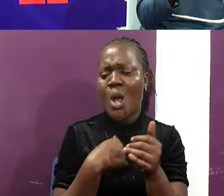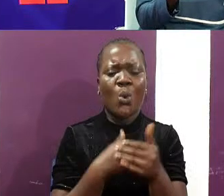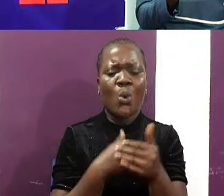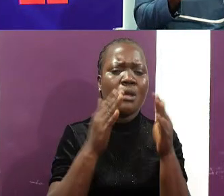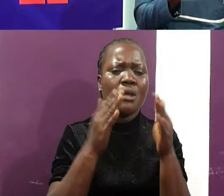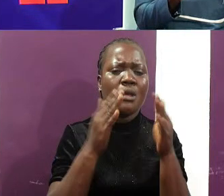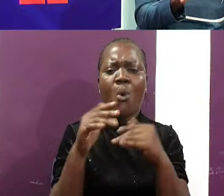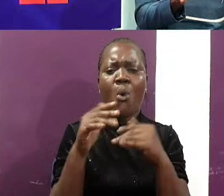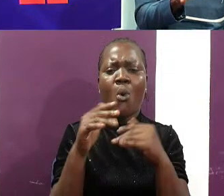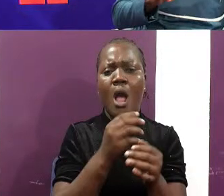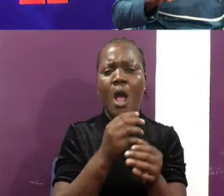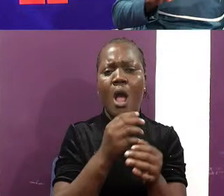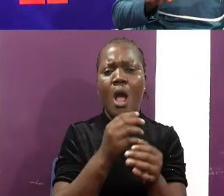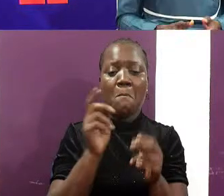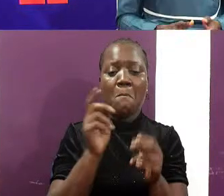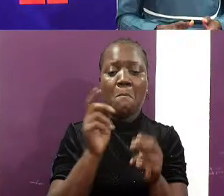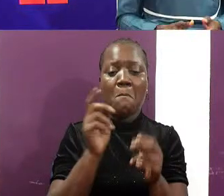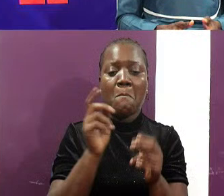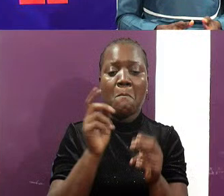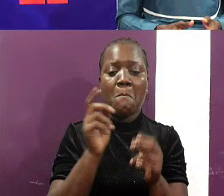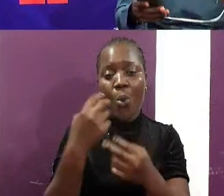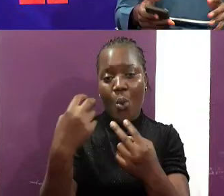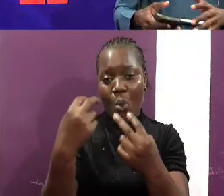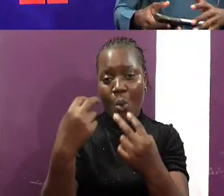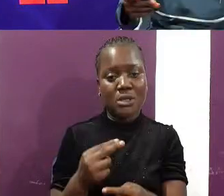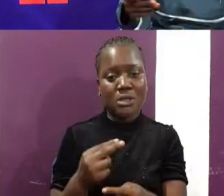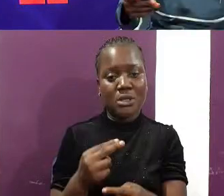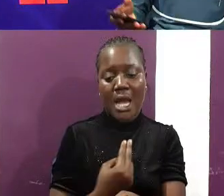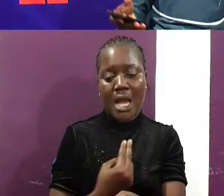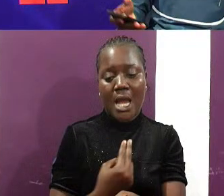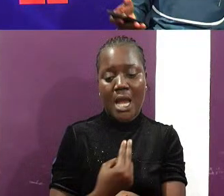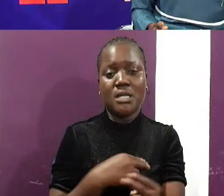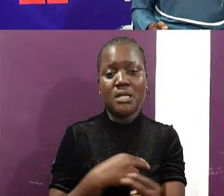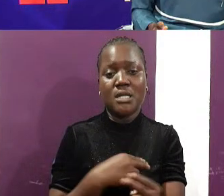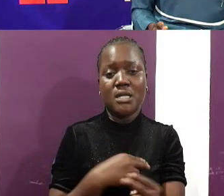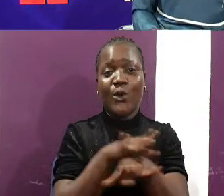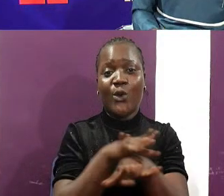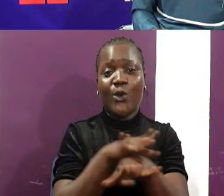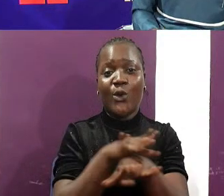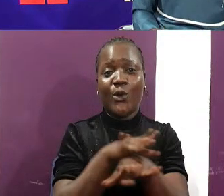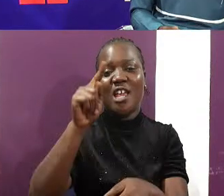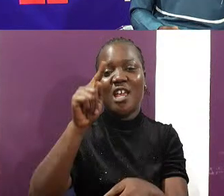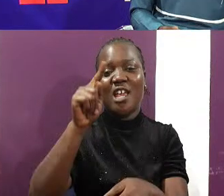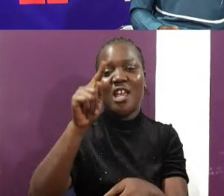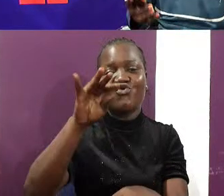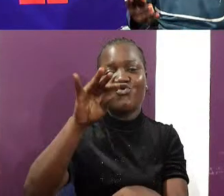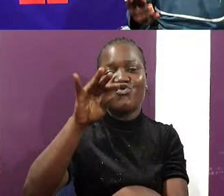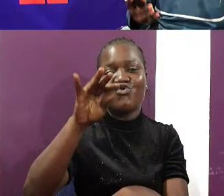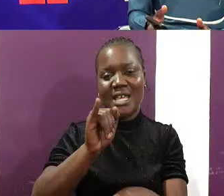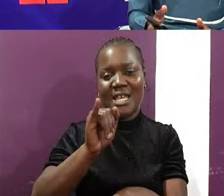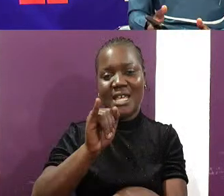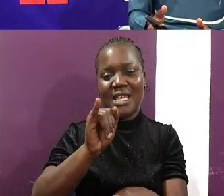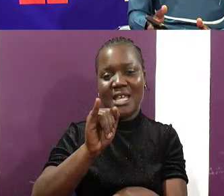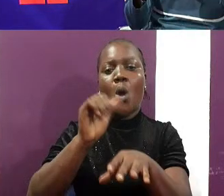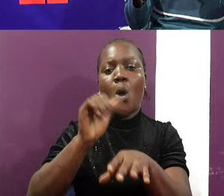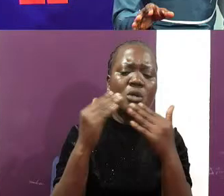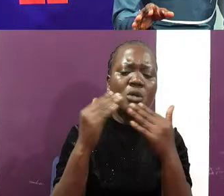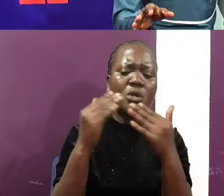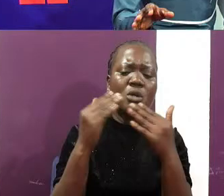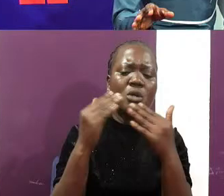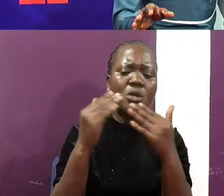kwawu. Share power information center for you now. Be beer our wa wutie wo kwa ubiano. Yes, in yankupon on shramo